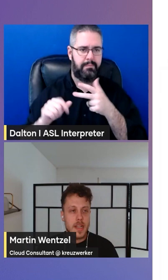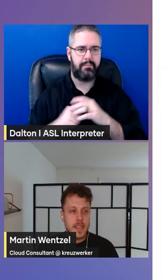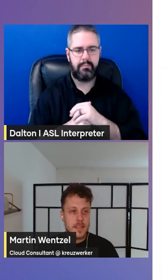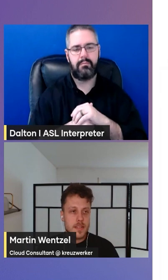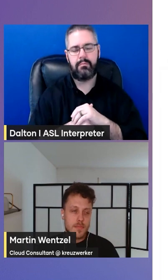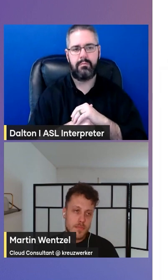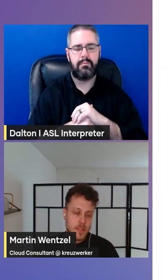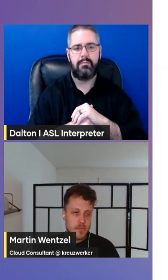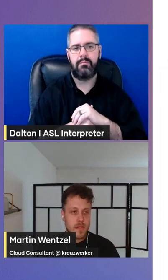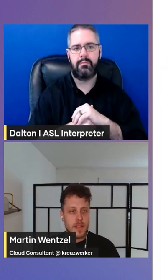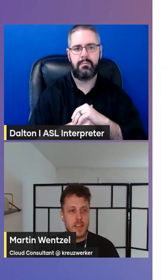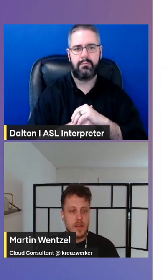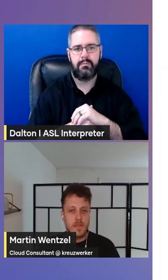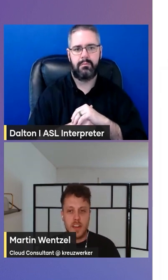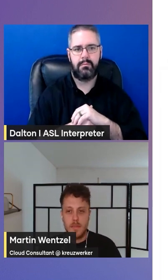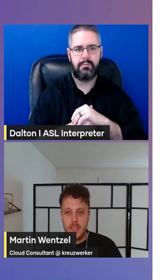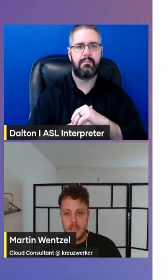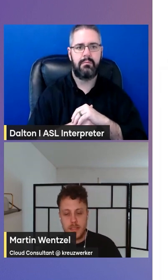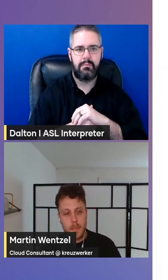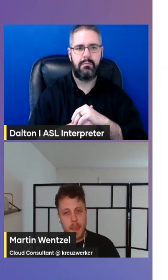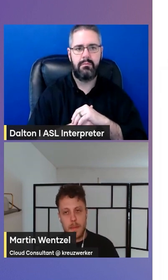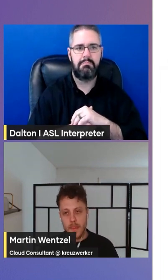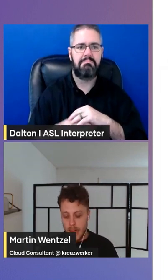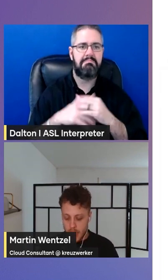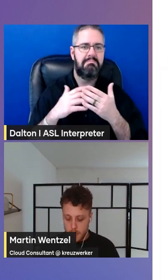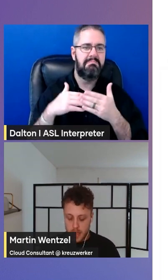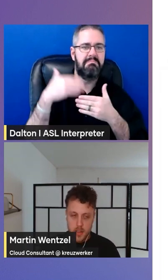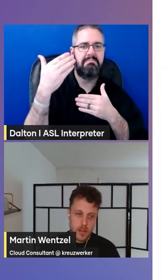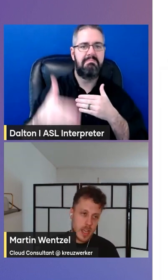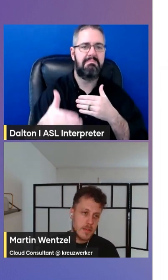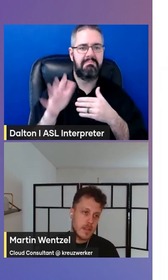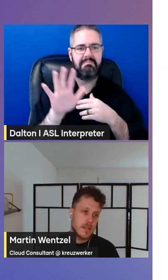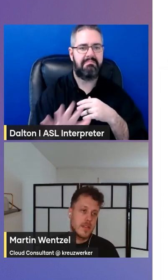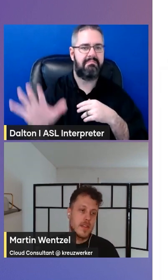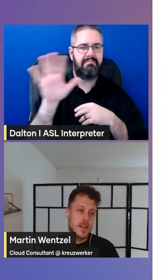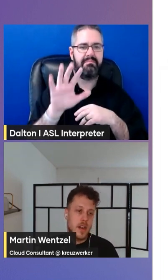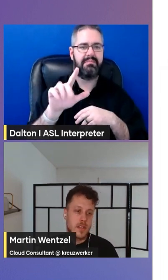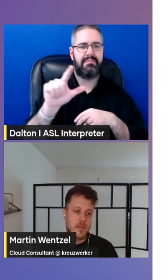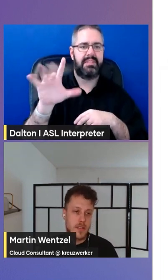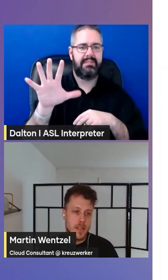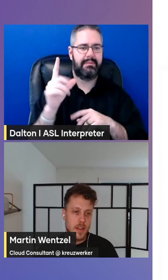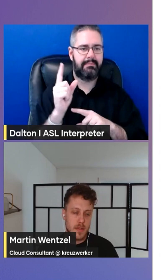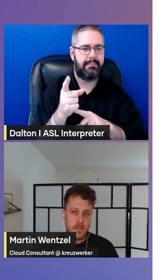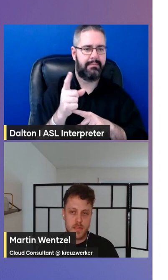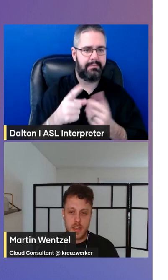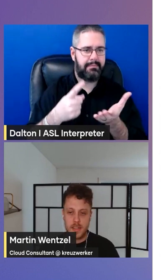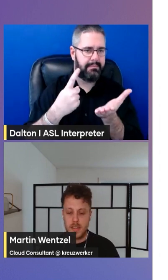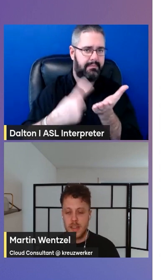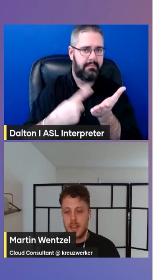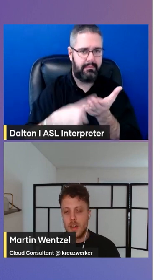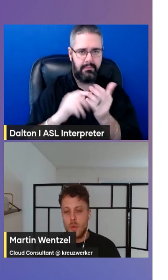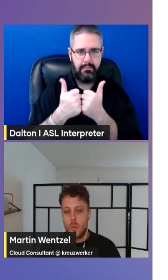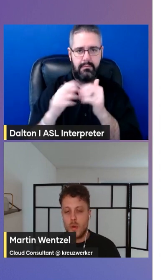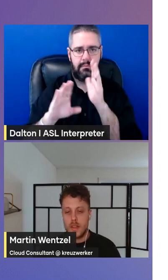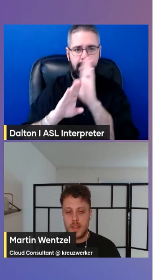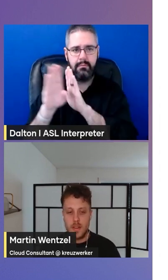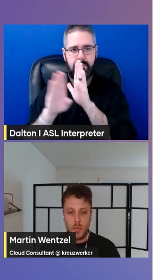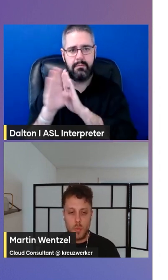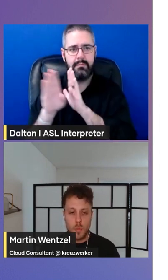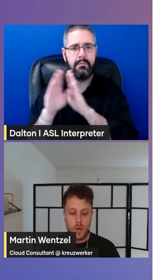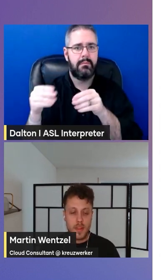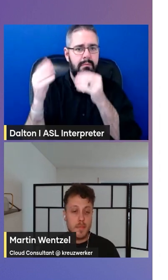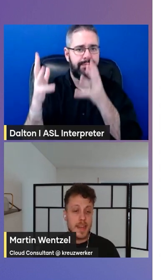So in the next roughly 25 minutes, I'll be talking about how to develop a provider,